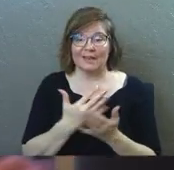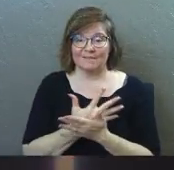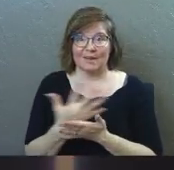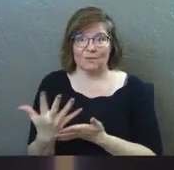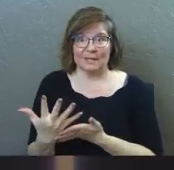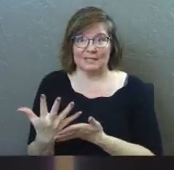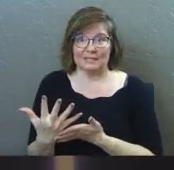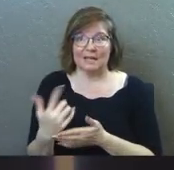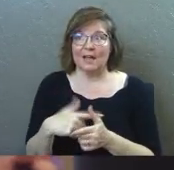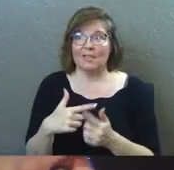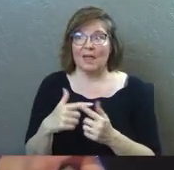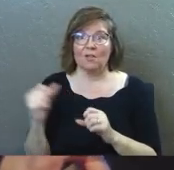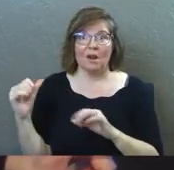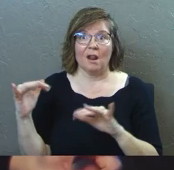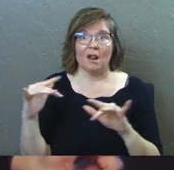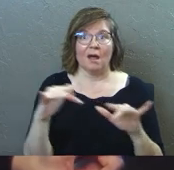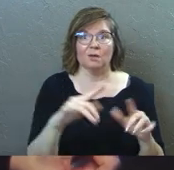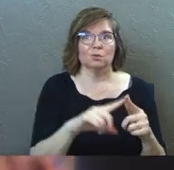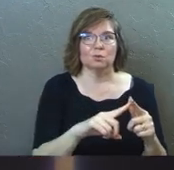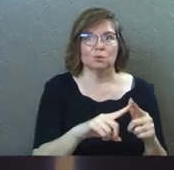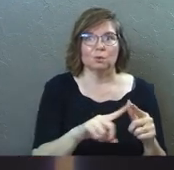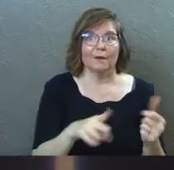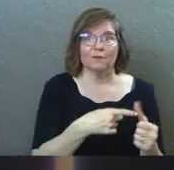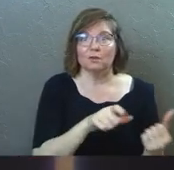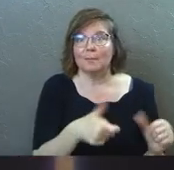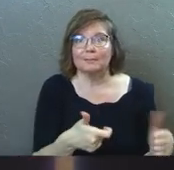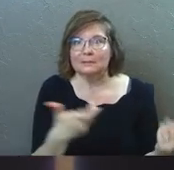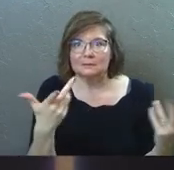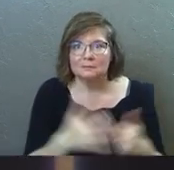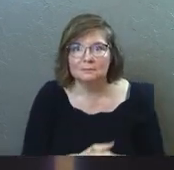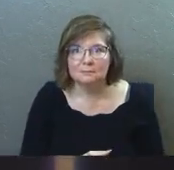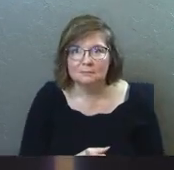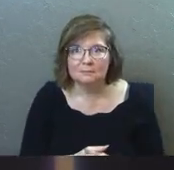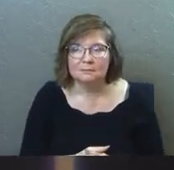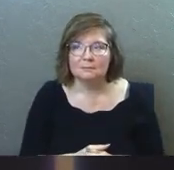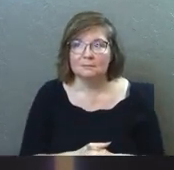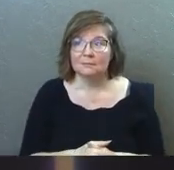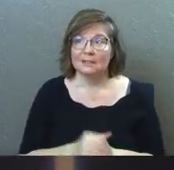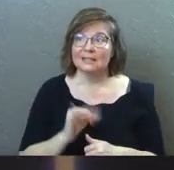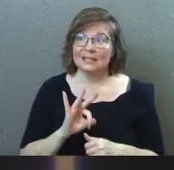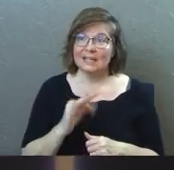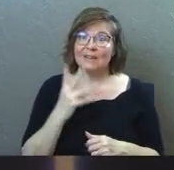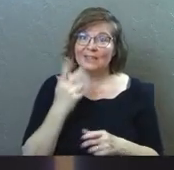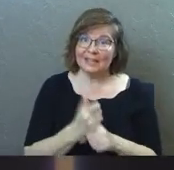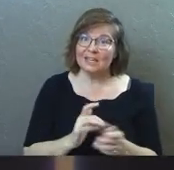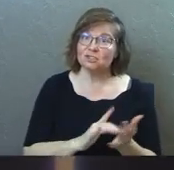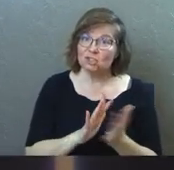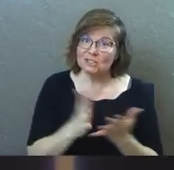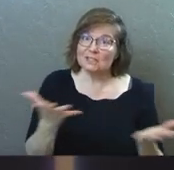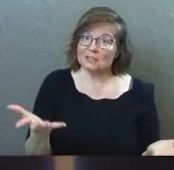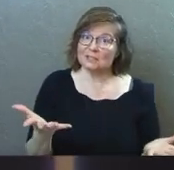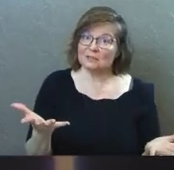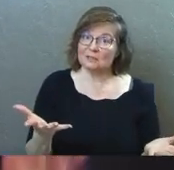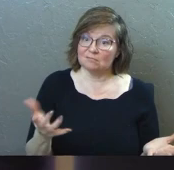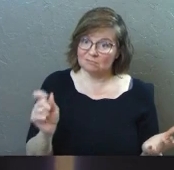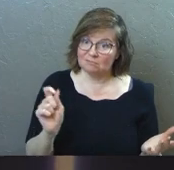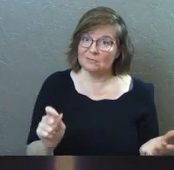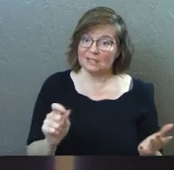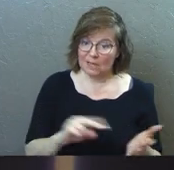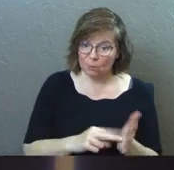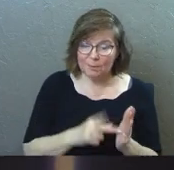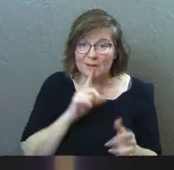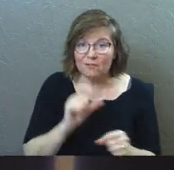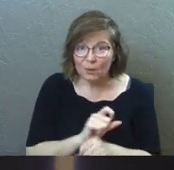next 5 weeks and they all go to First Baptist Church? As long as they get Jesus. Can we mean